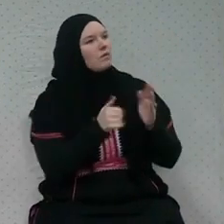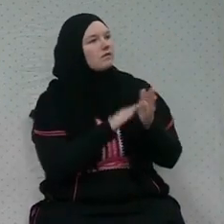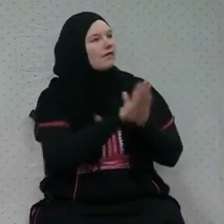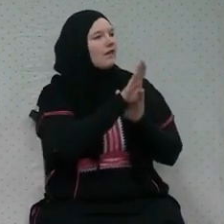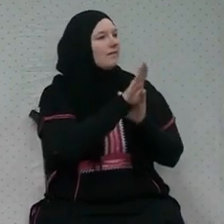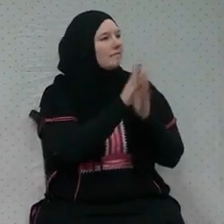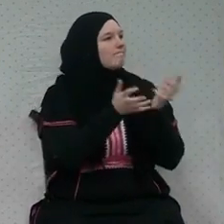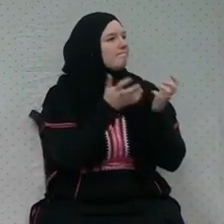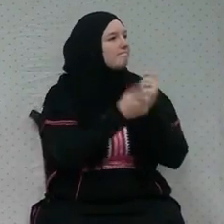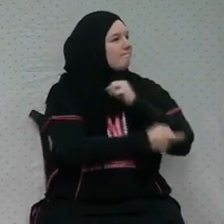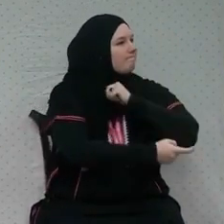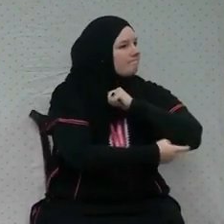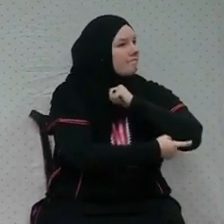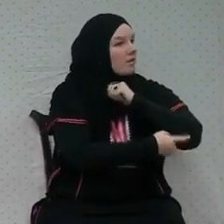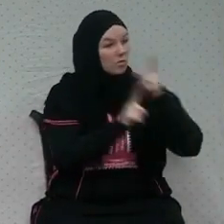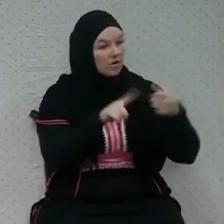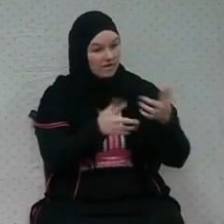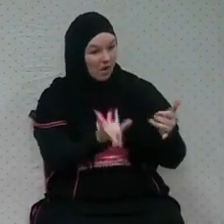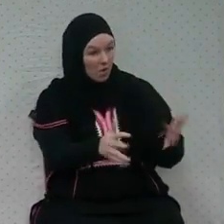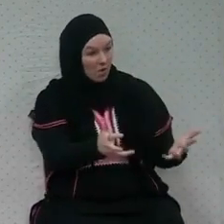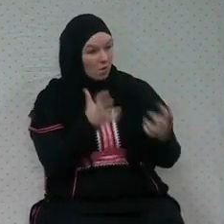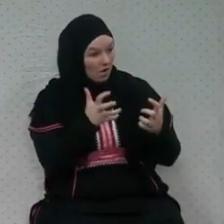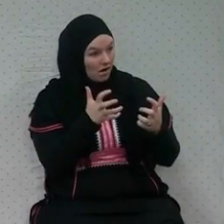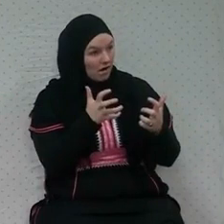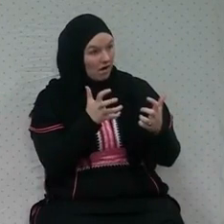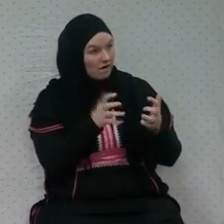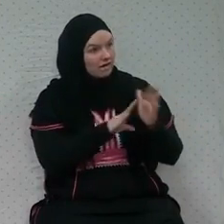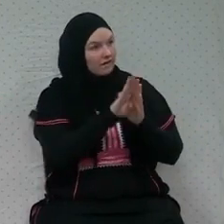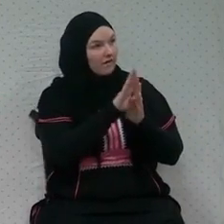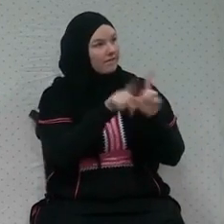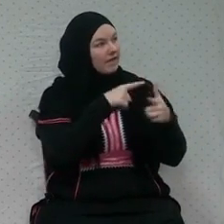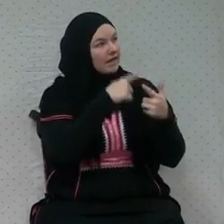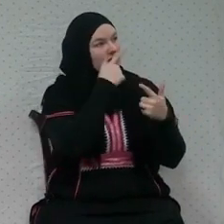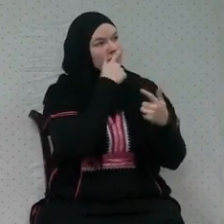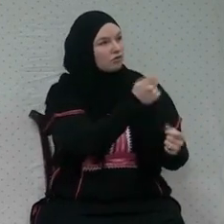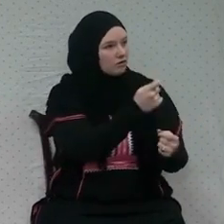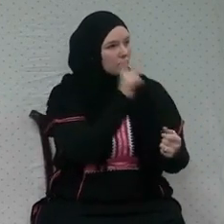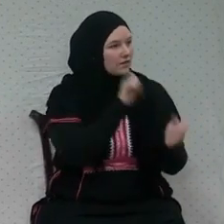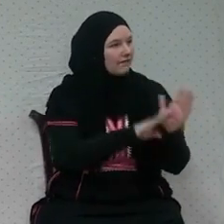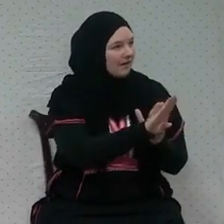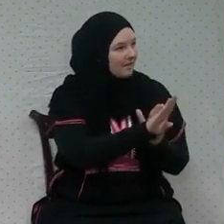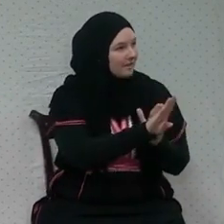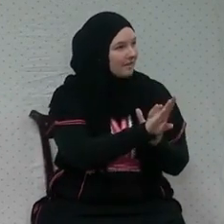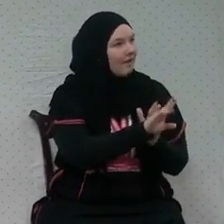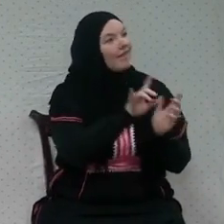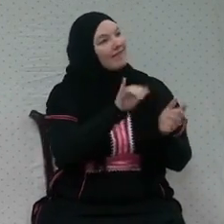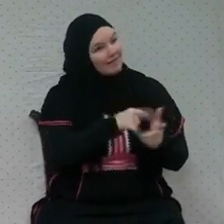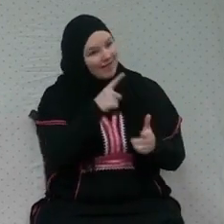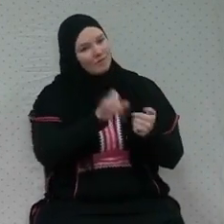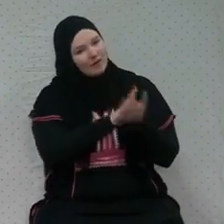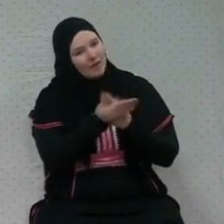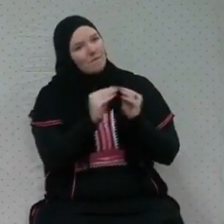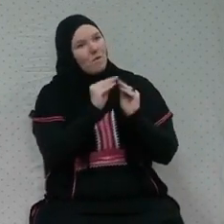And once the desire is developed, interest in the person will also follow. And once you become interested in